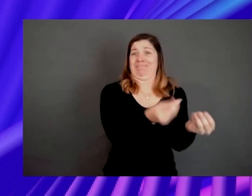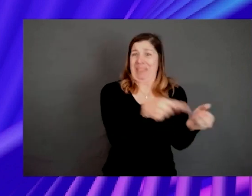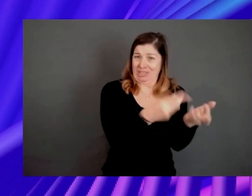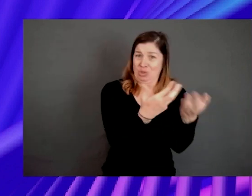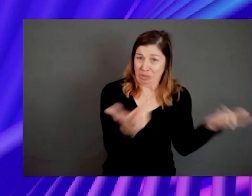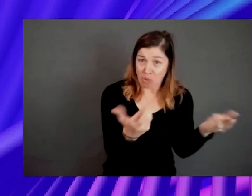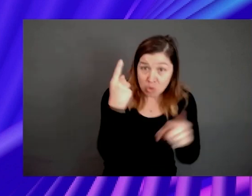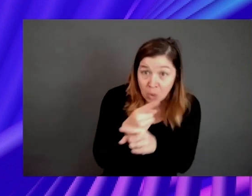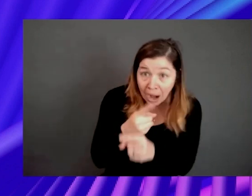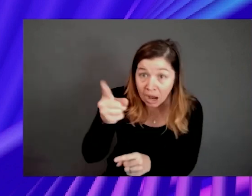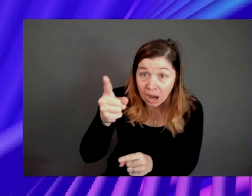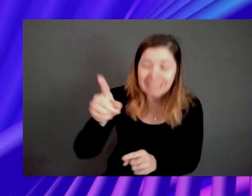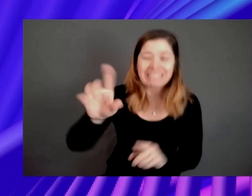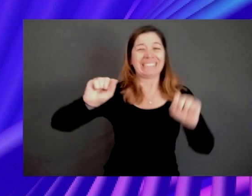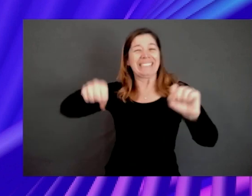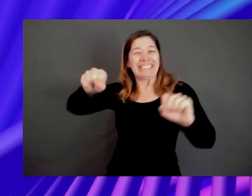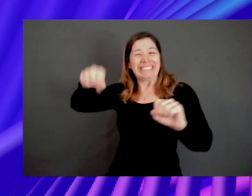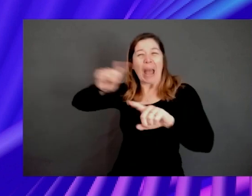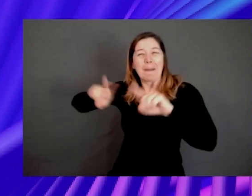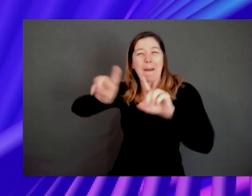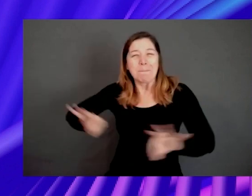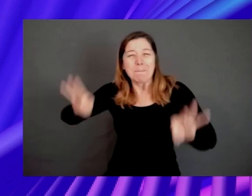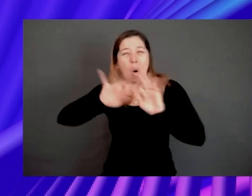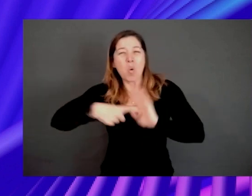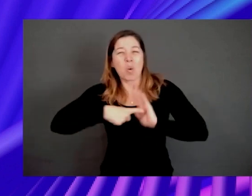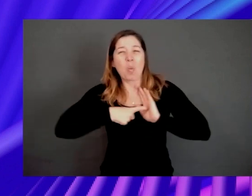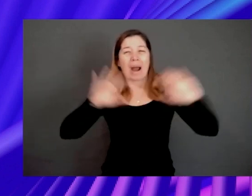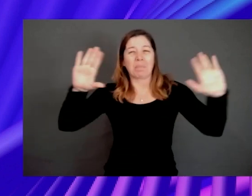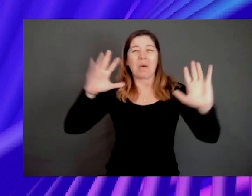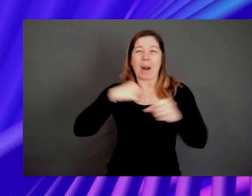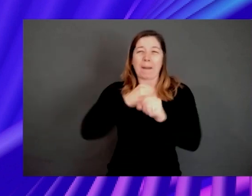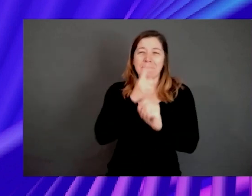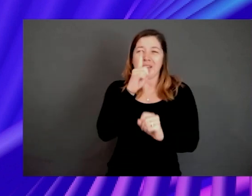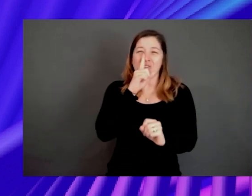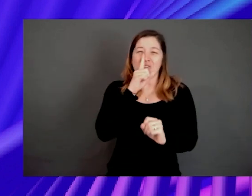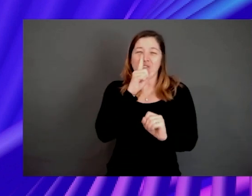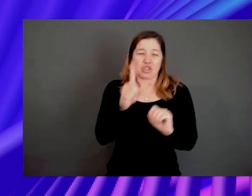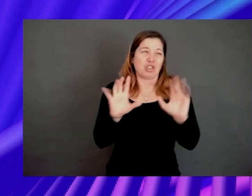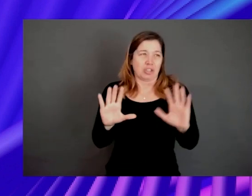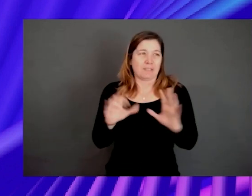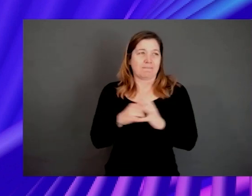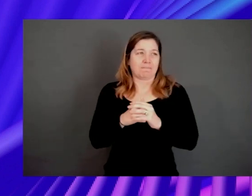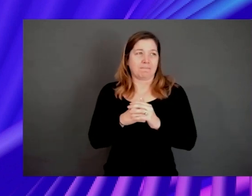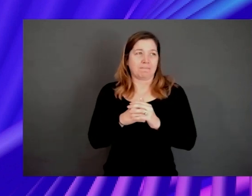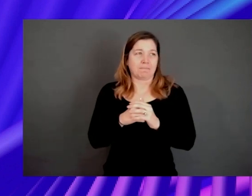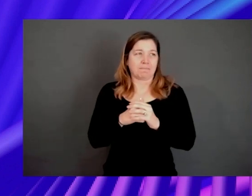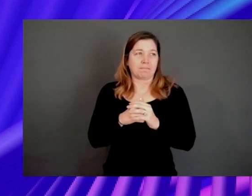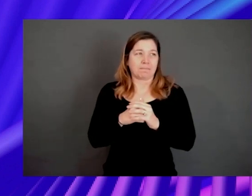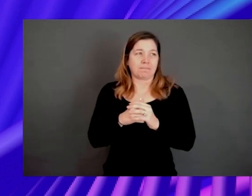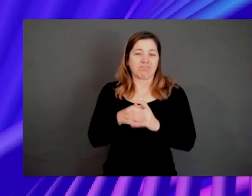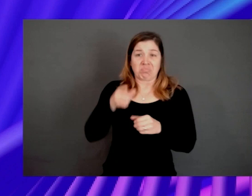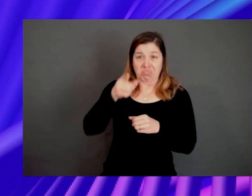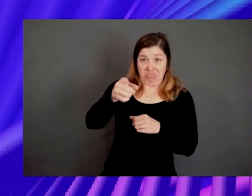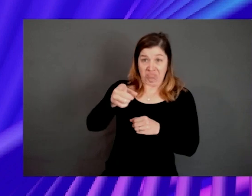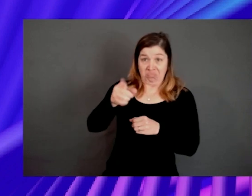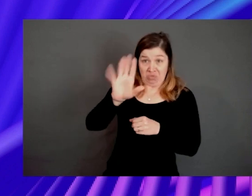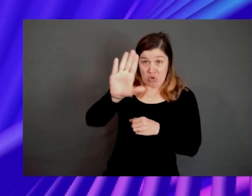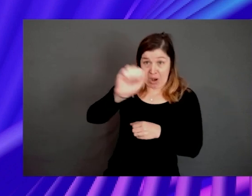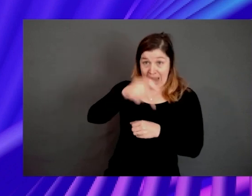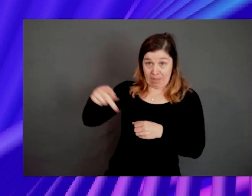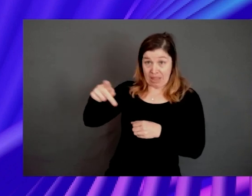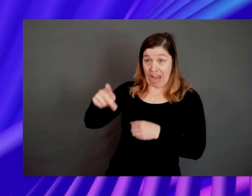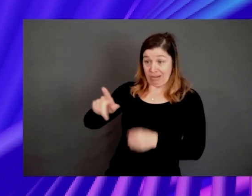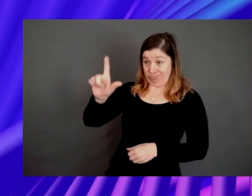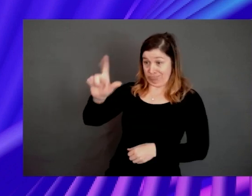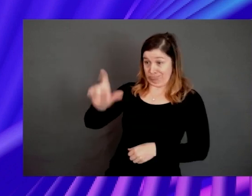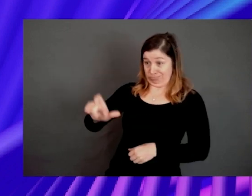Yeah, but there was an important requirement we wanted to make. We wanted to make it so that, yeah, you could get your application like deployed in a couple clicks, and I didn't have to